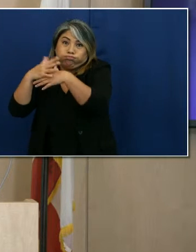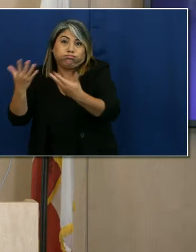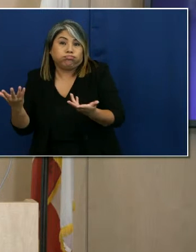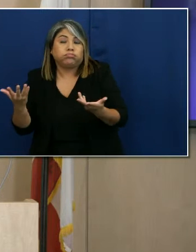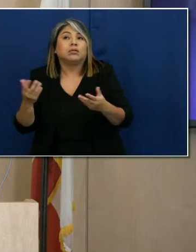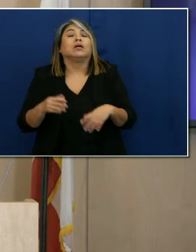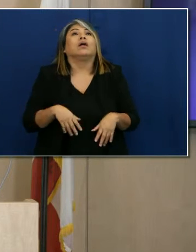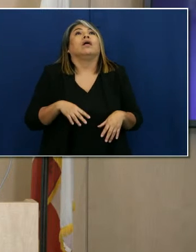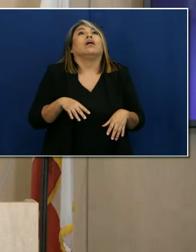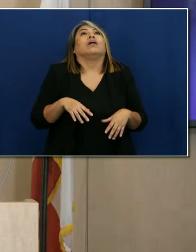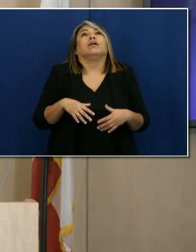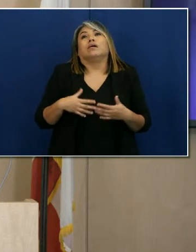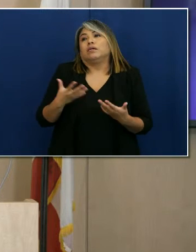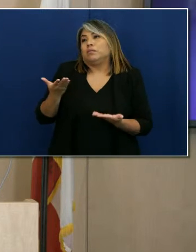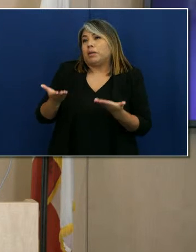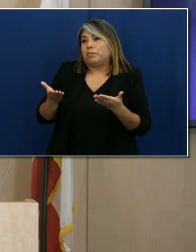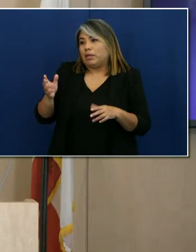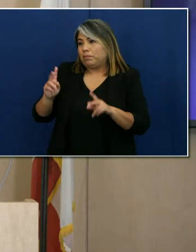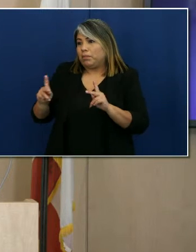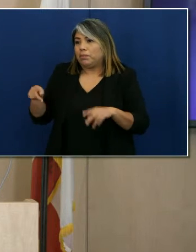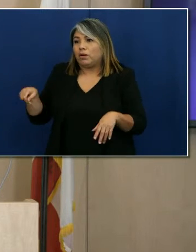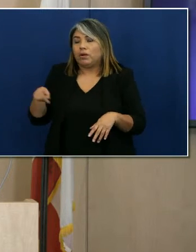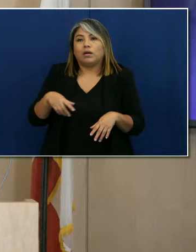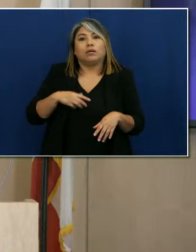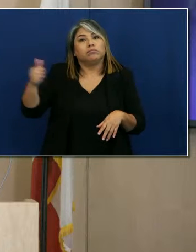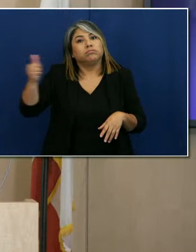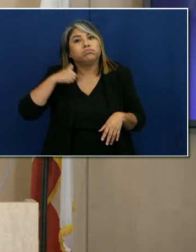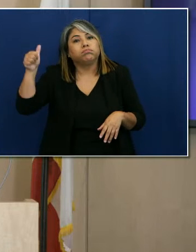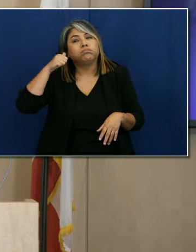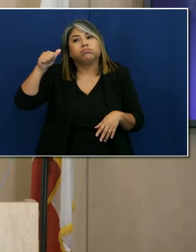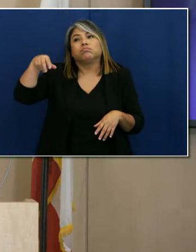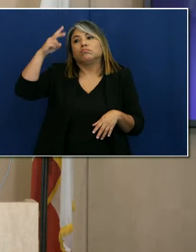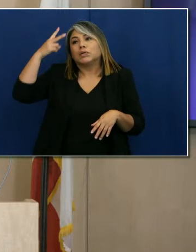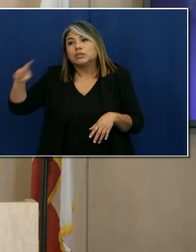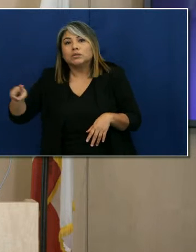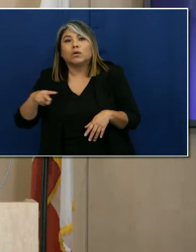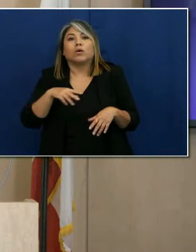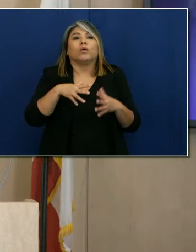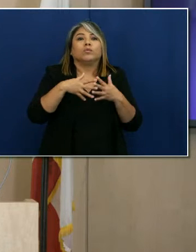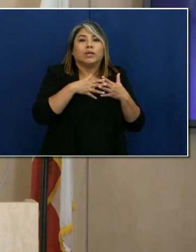who are binational, going back and forth to